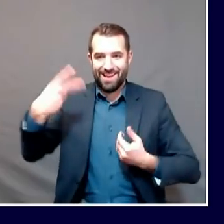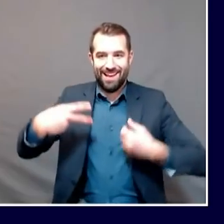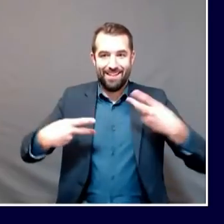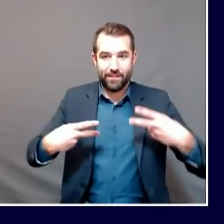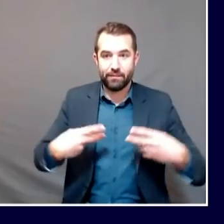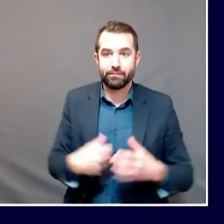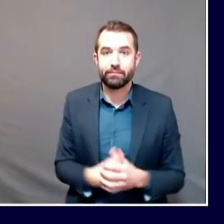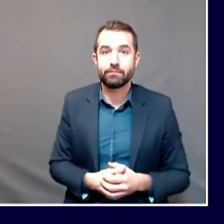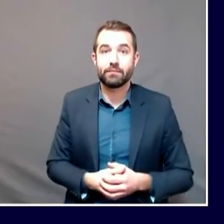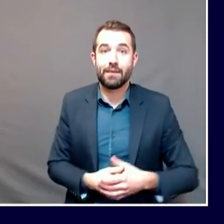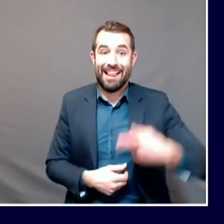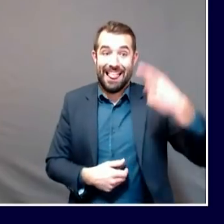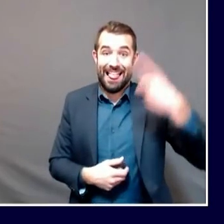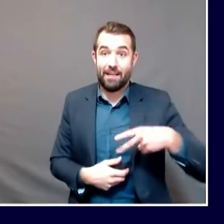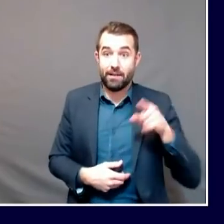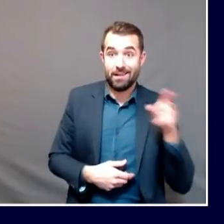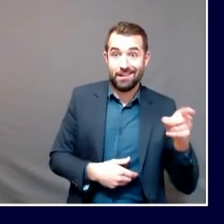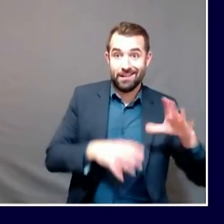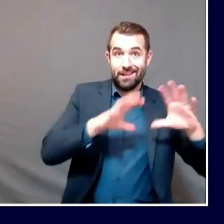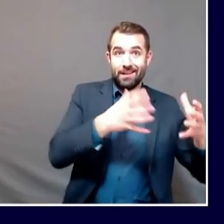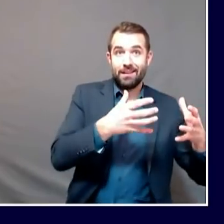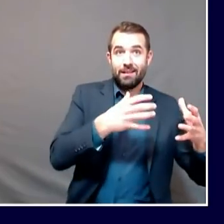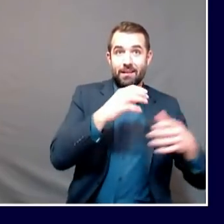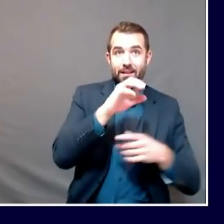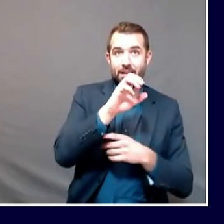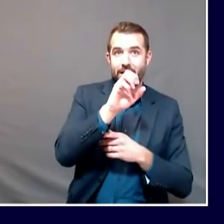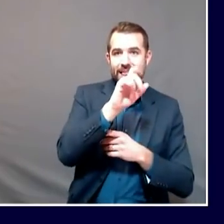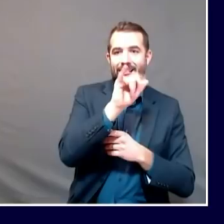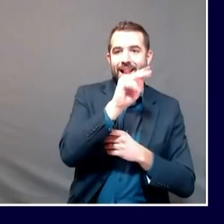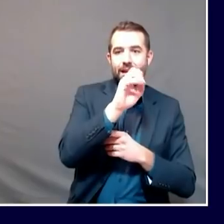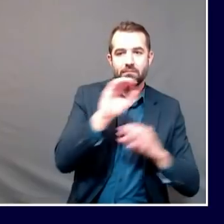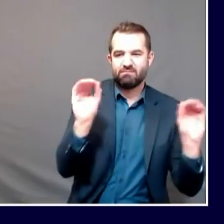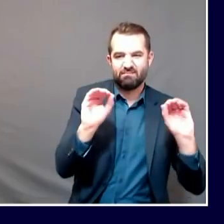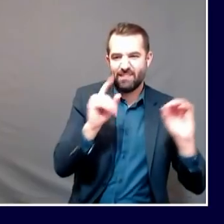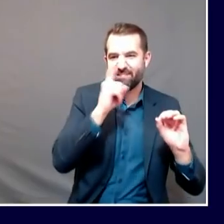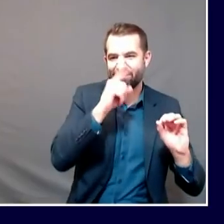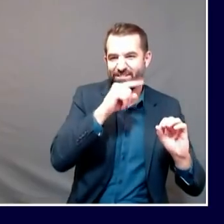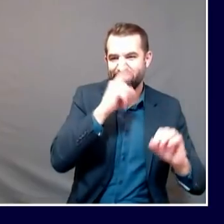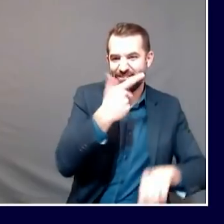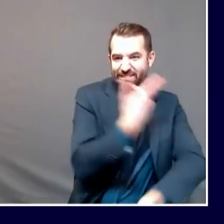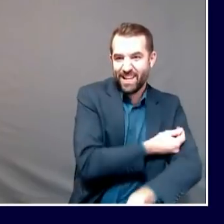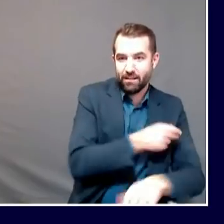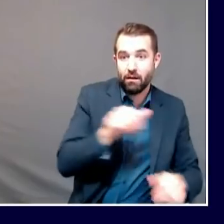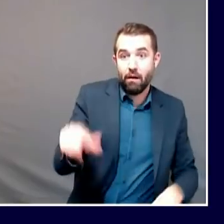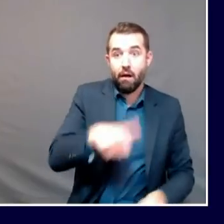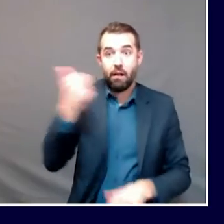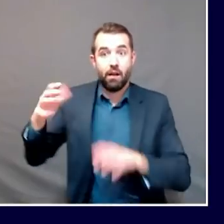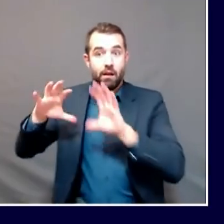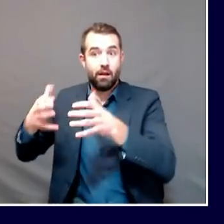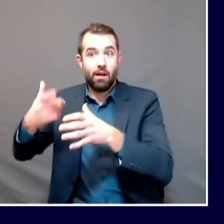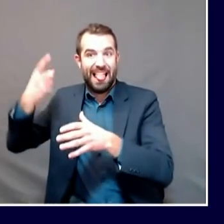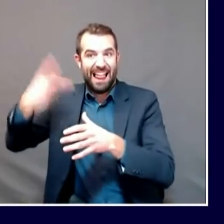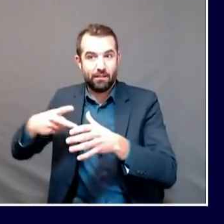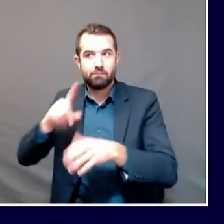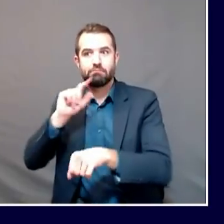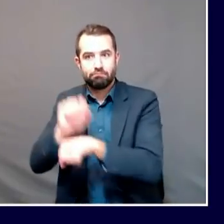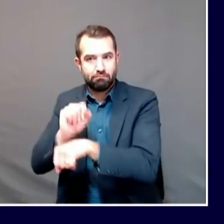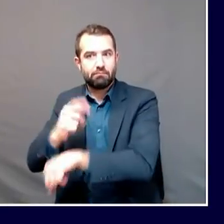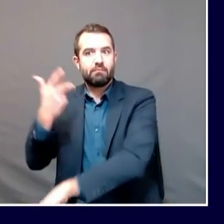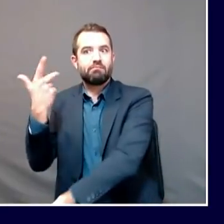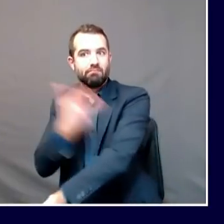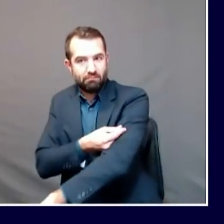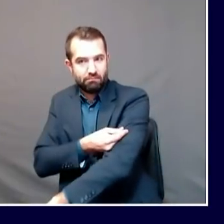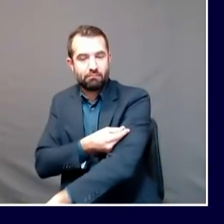By September, Pfizer's trial had enrolled 44,000 people, and there were